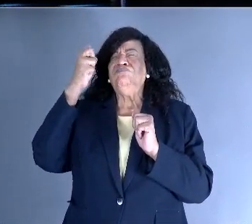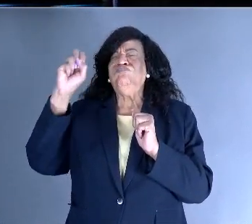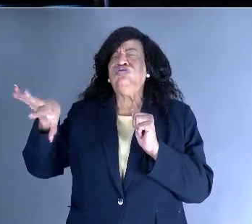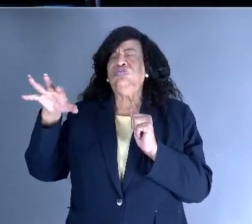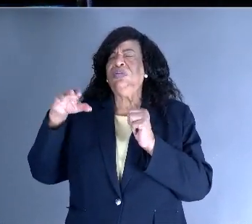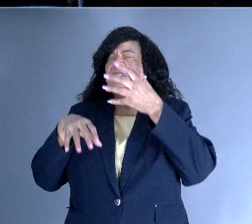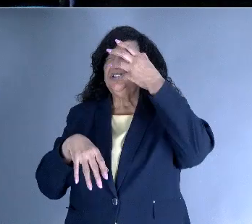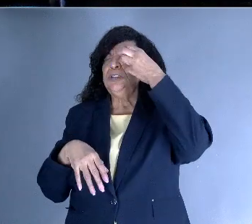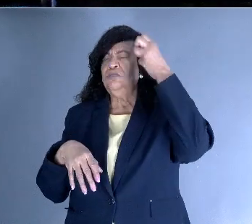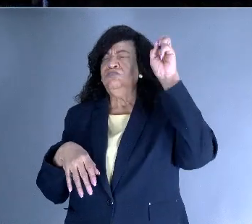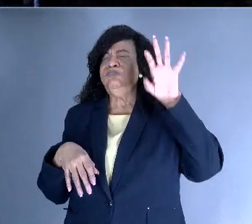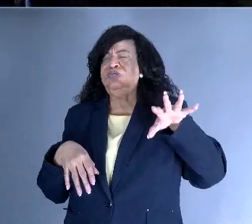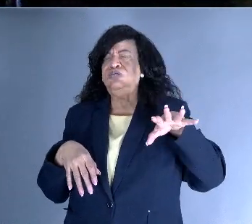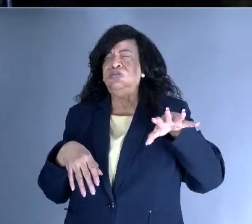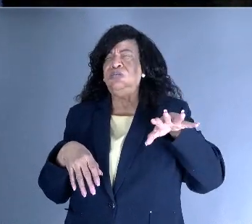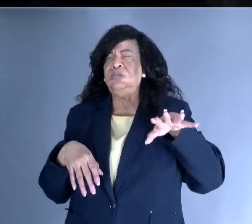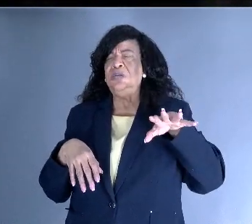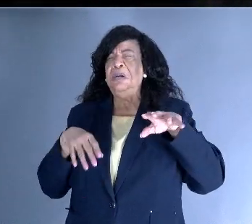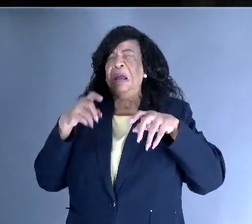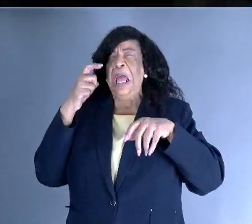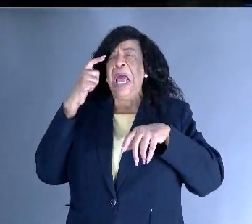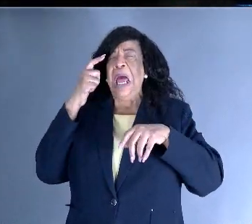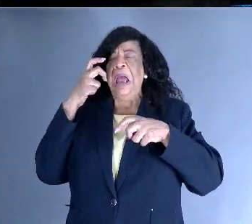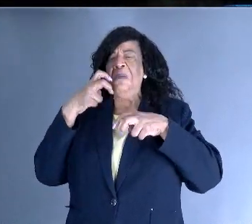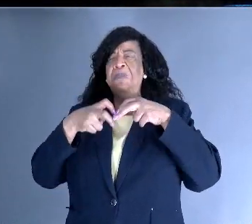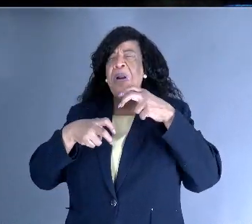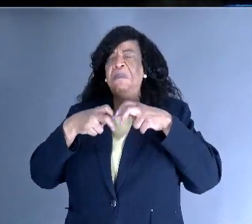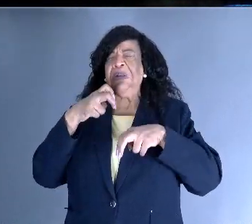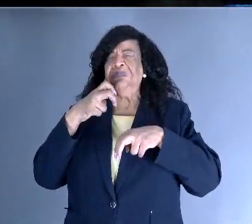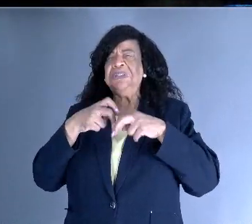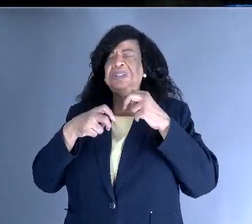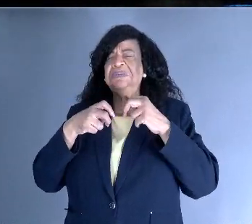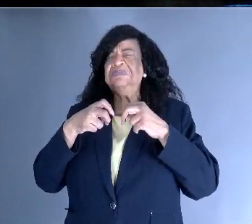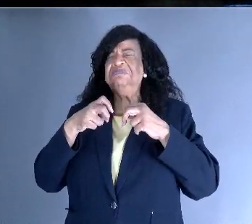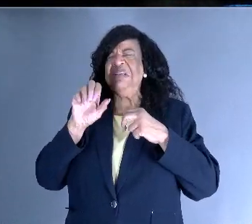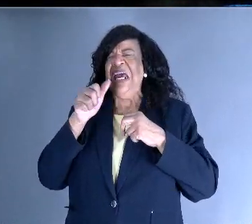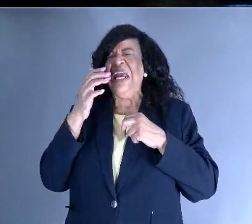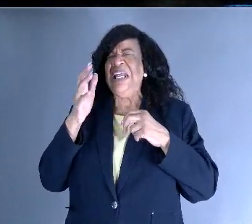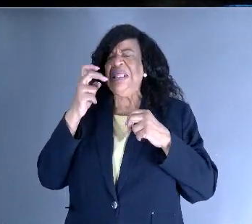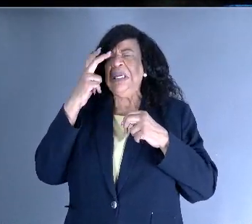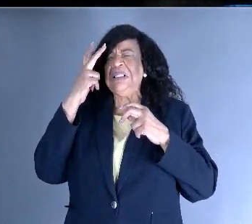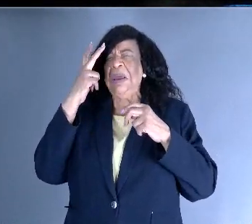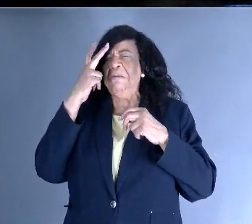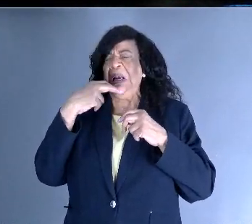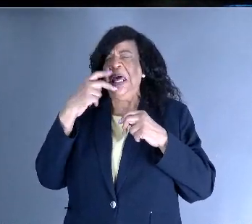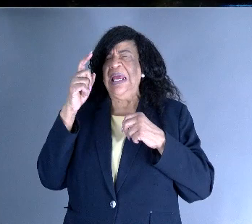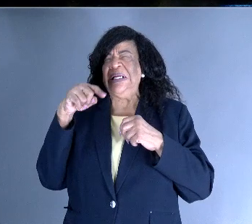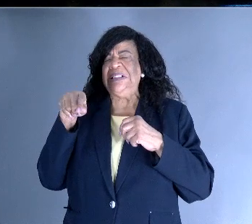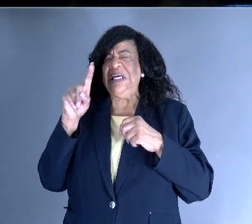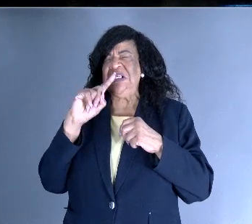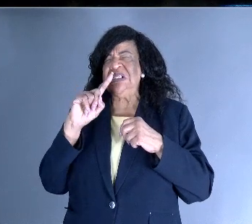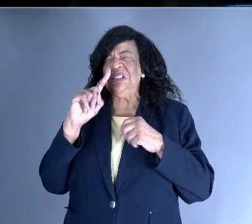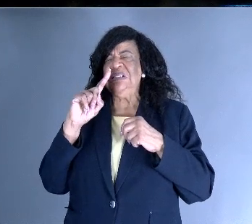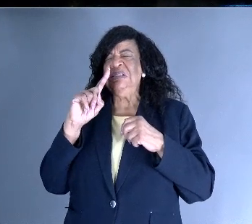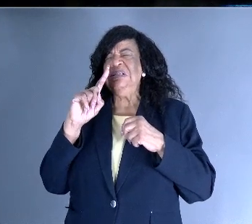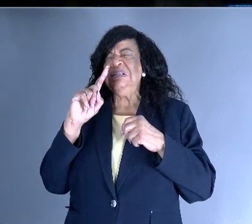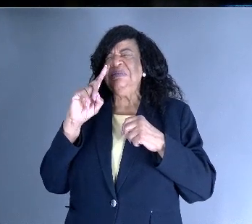that you remove the blinders you remove the scales